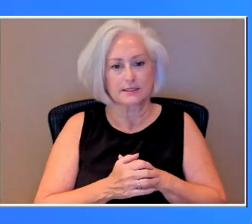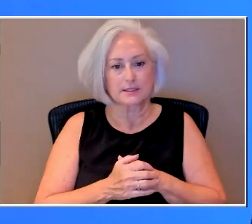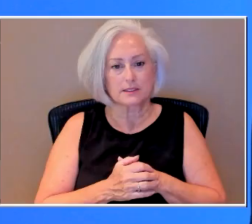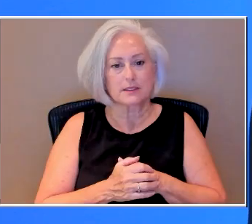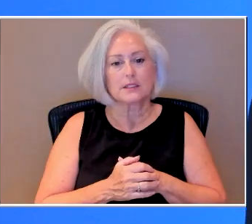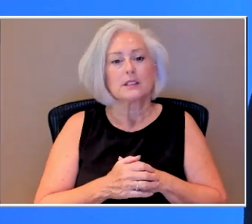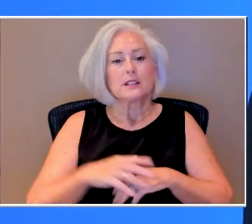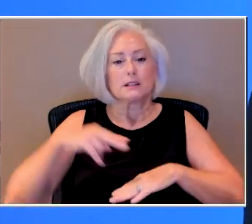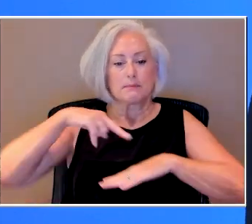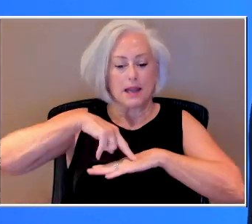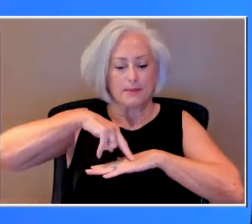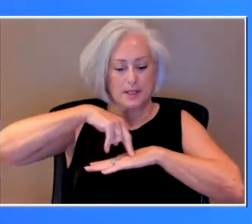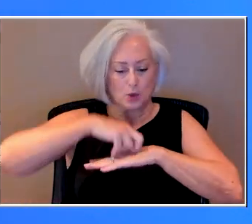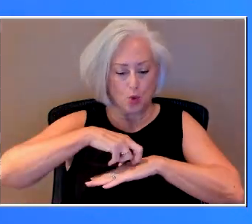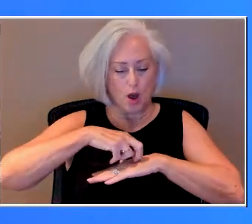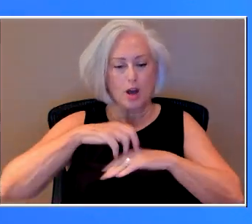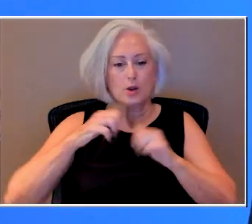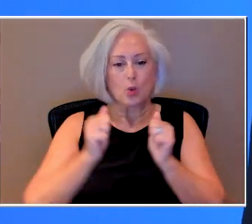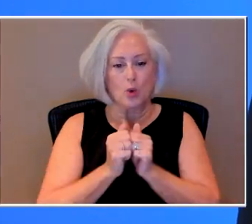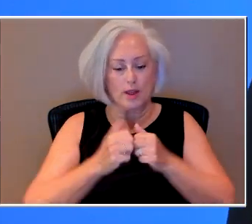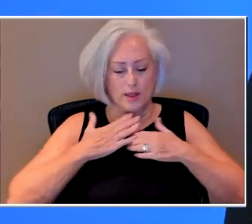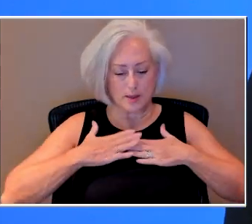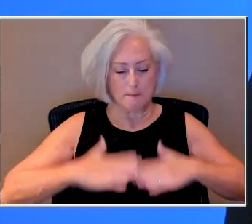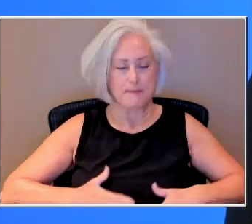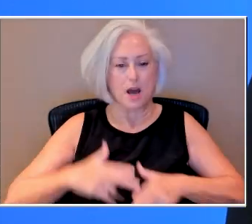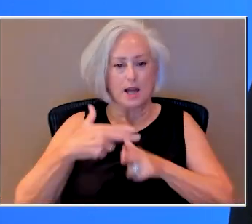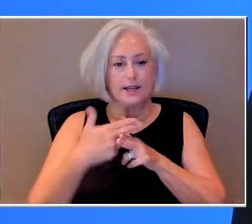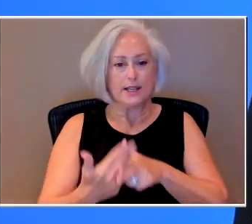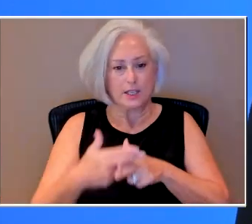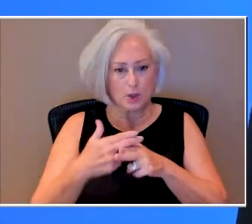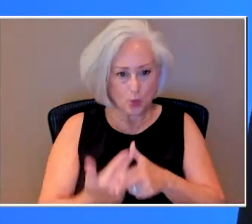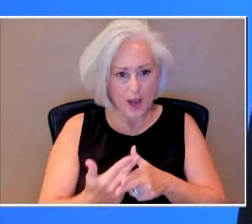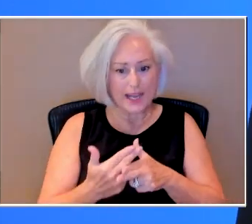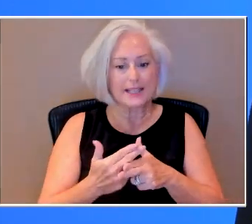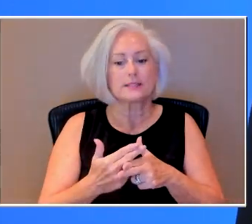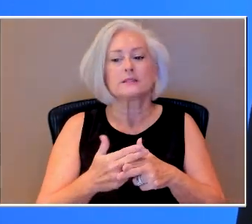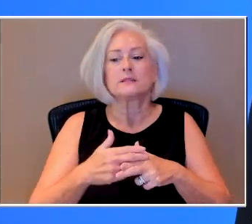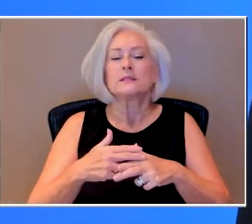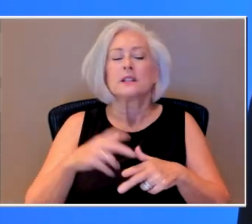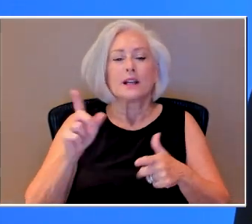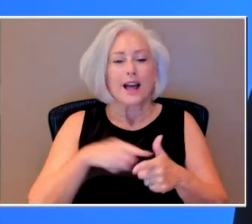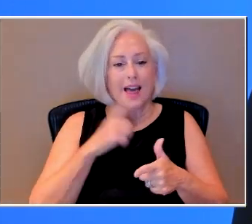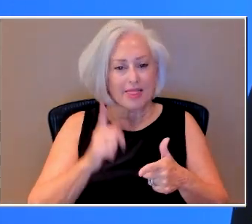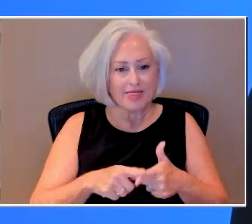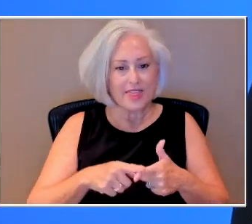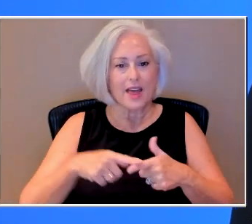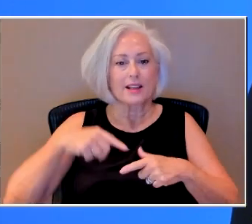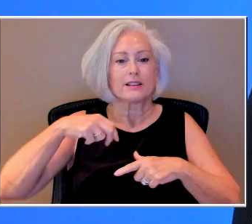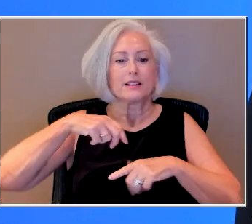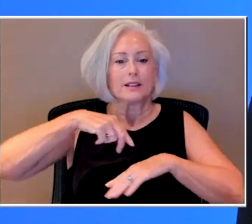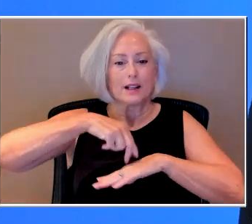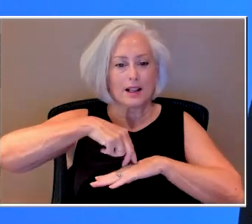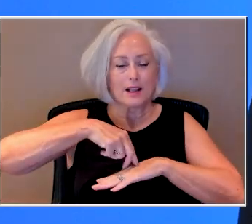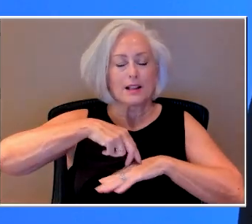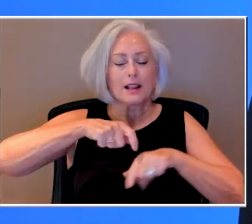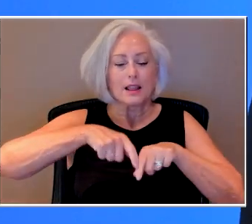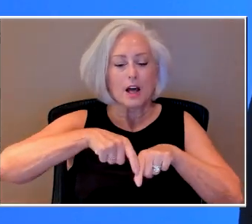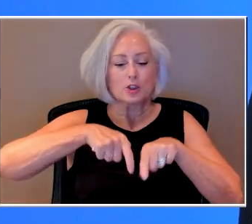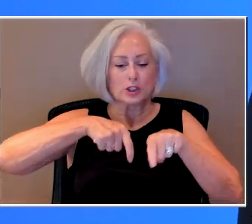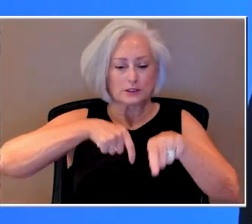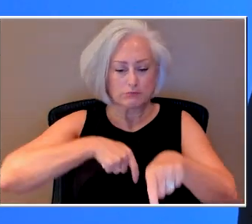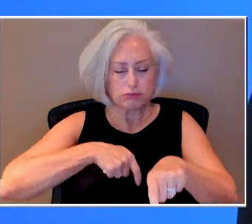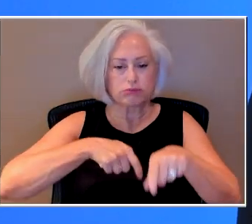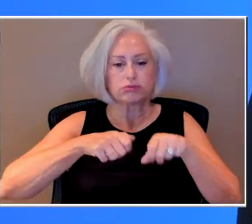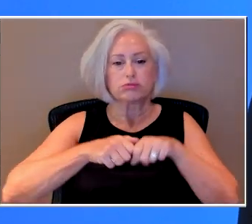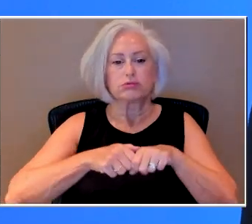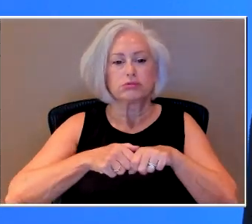same thing goes for a lunge, row, push, press, all the main things. And that's really what it is. Sometimes kids